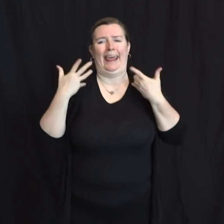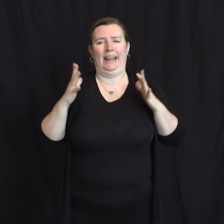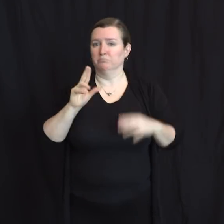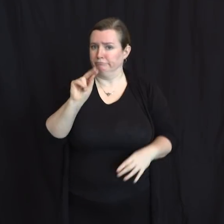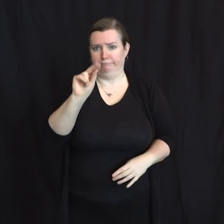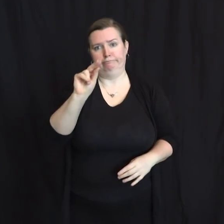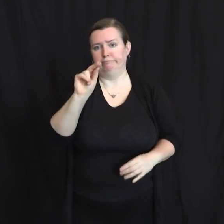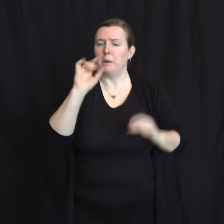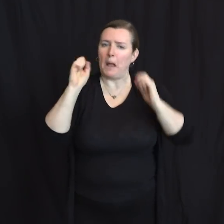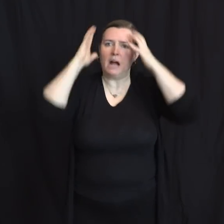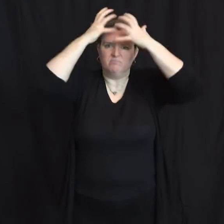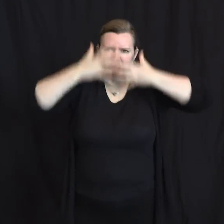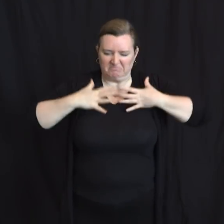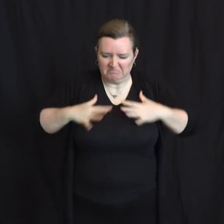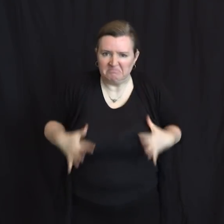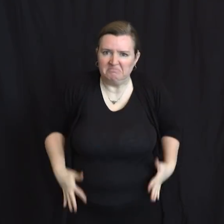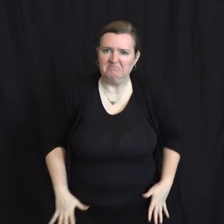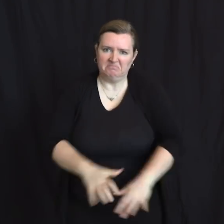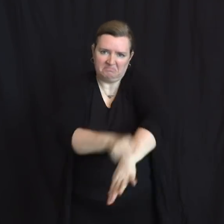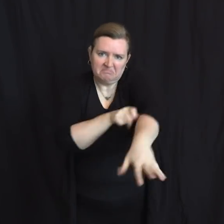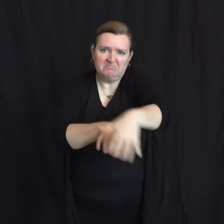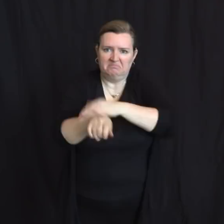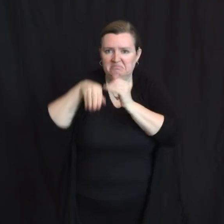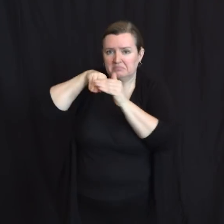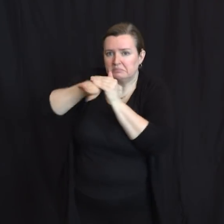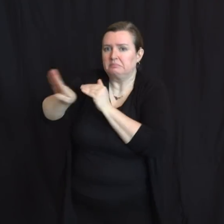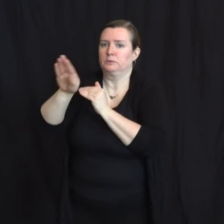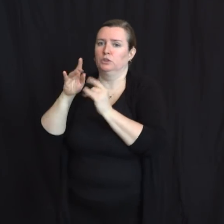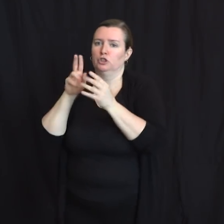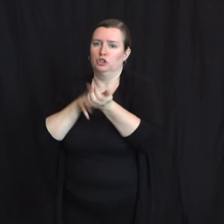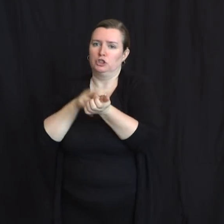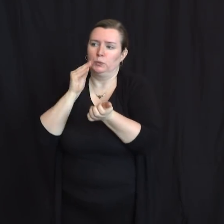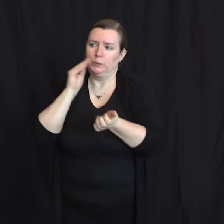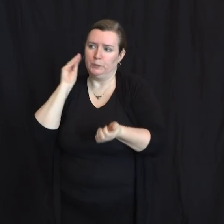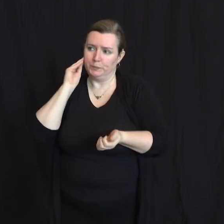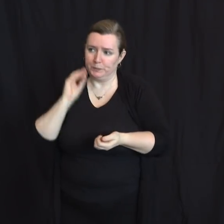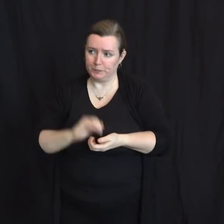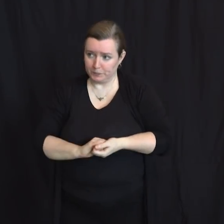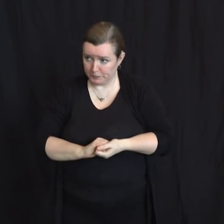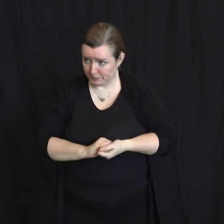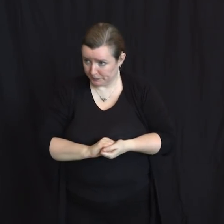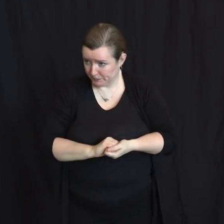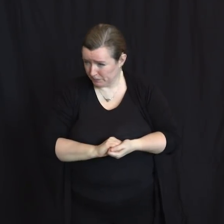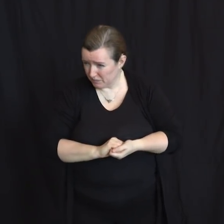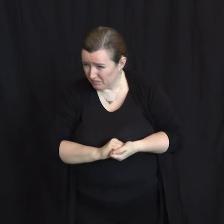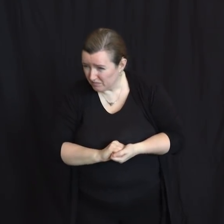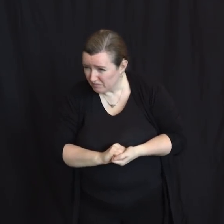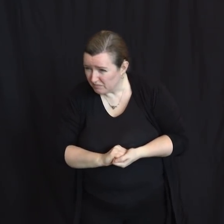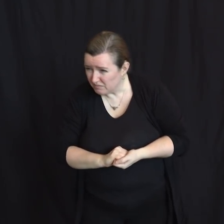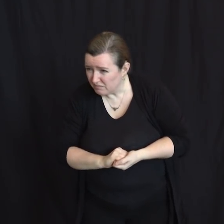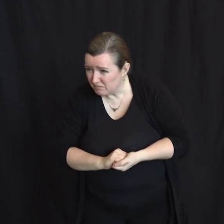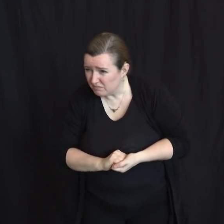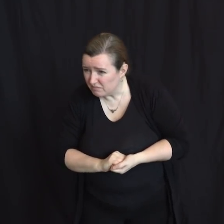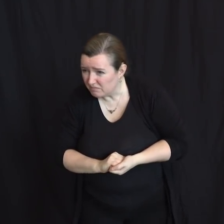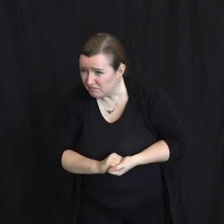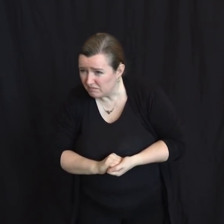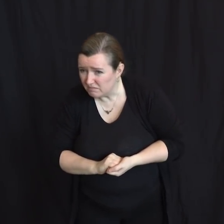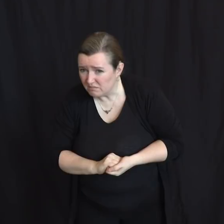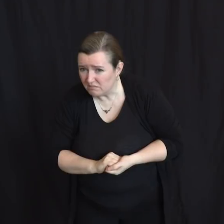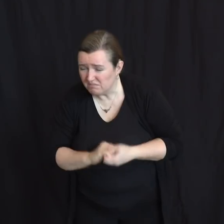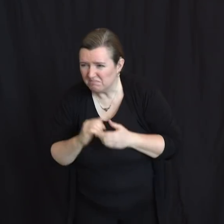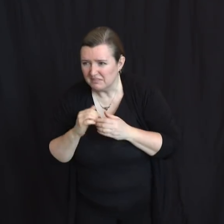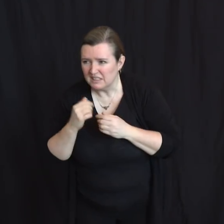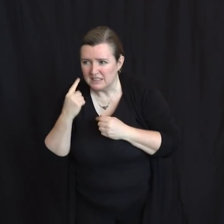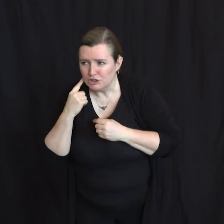you in absentia. I want to make sure you knew that as our chief counsel. Elise, please. Good afternoon. Good afternoon. The first question